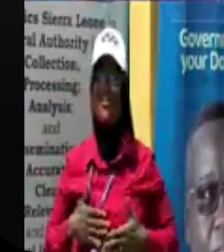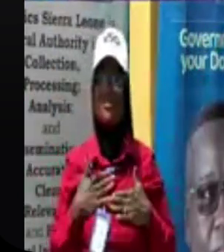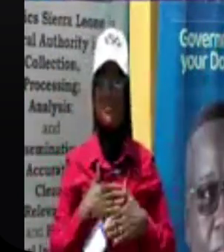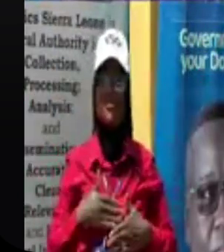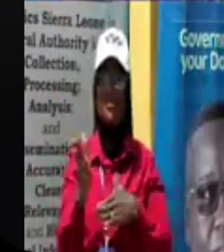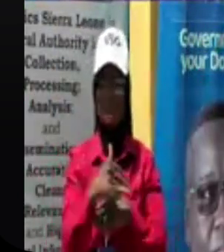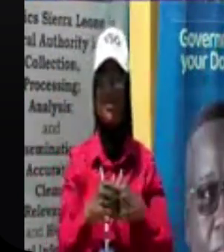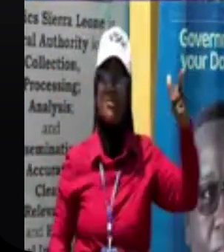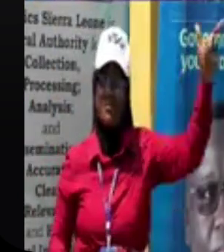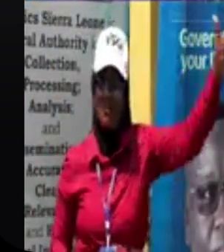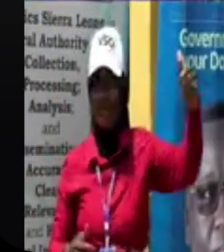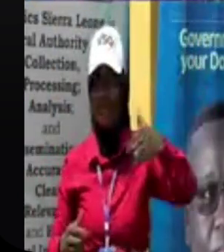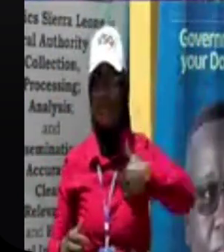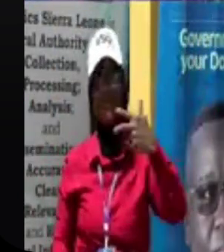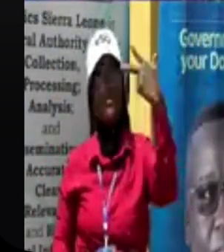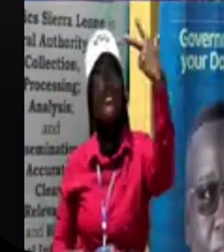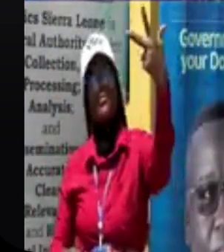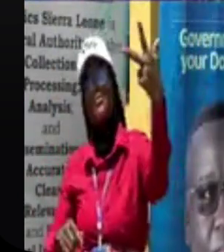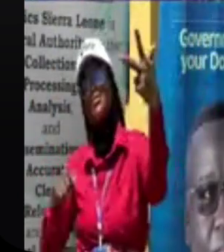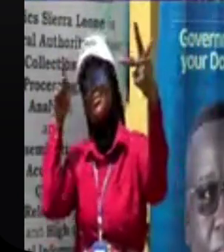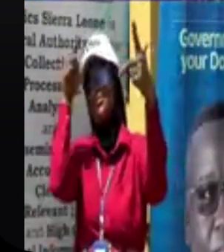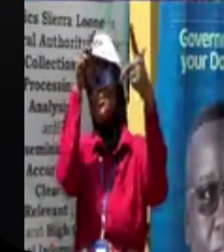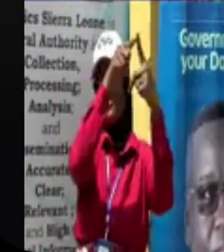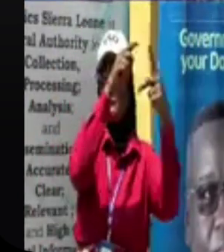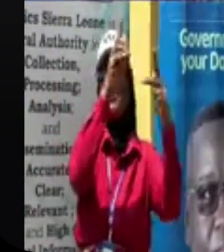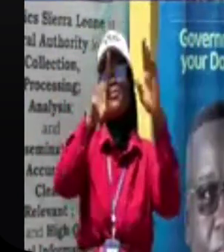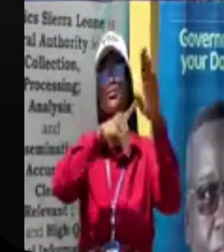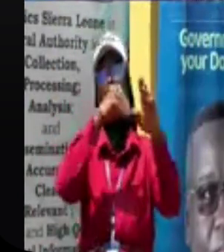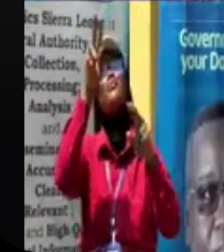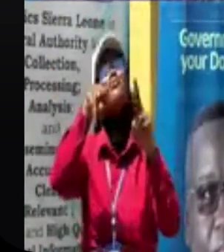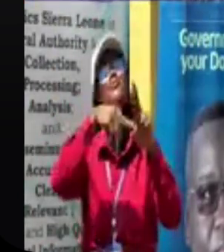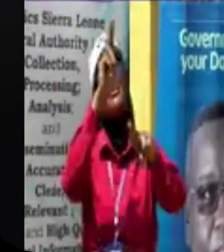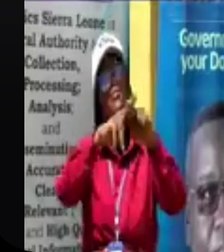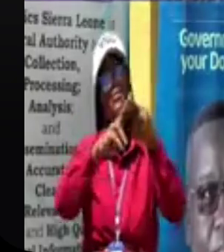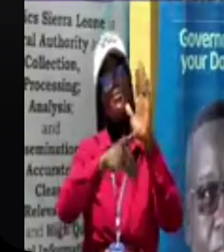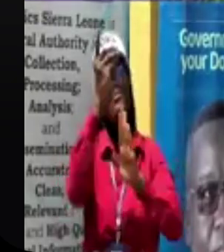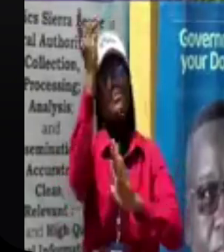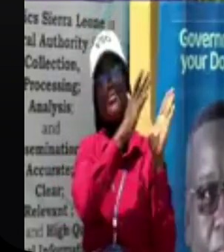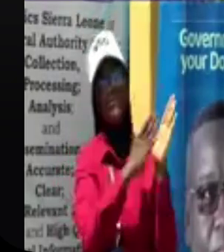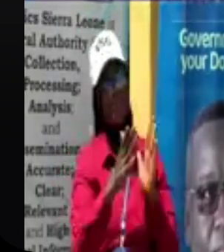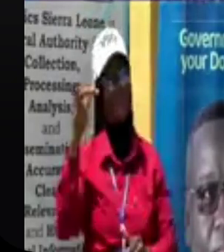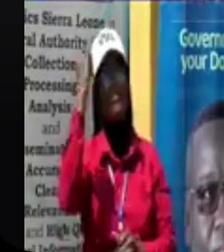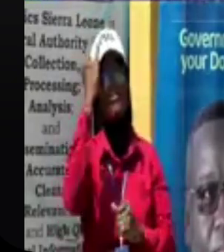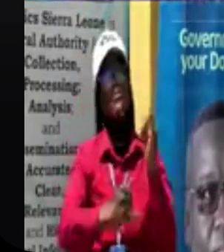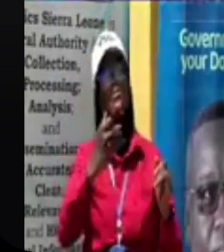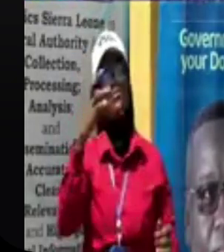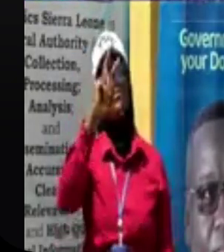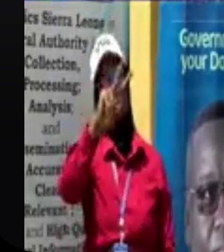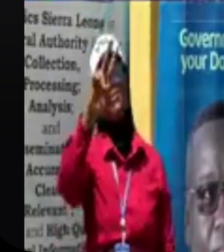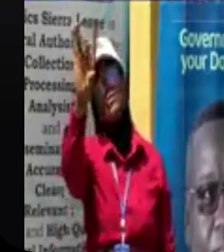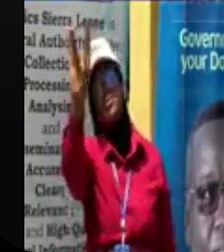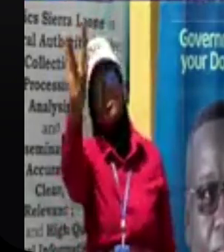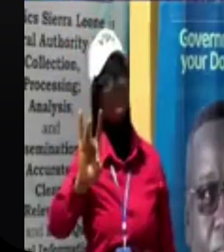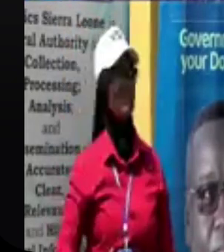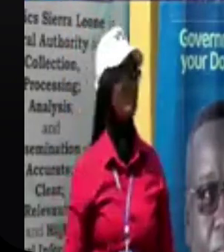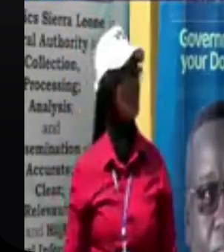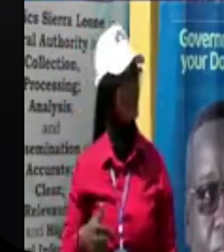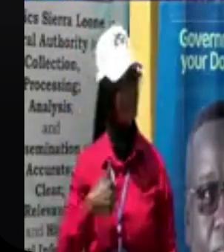get 3 targets inside the National Development Plan for end of 2028. I